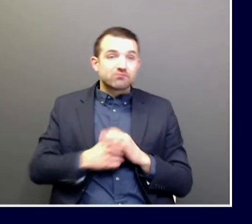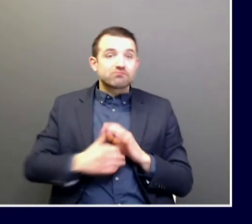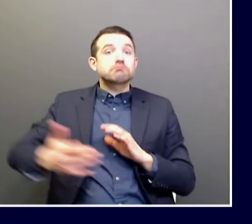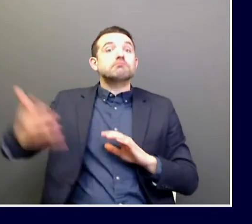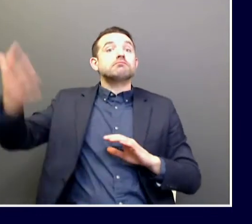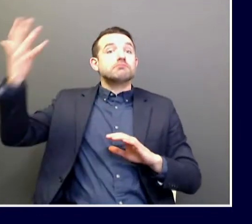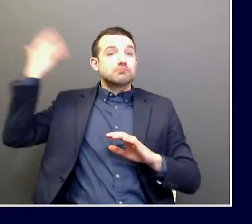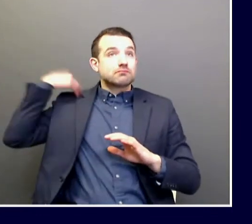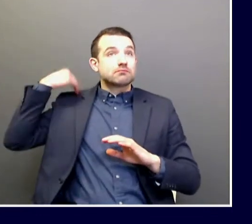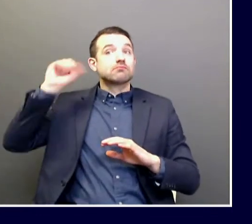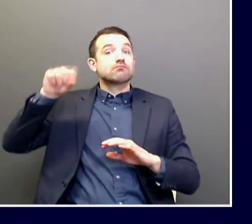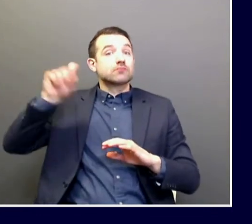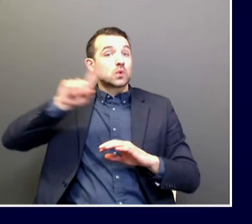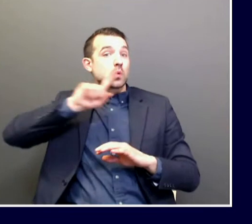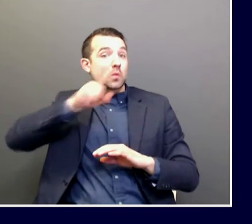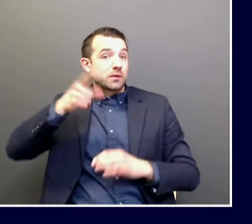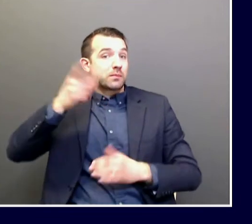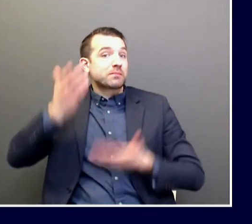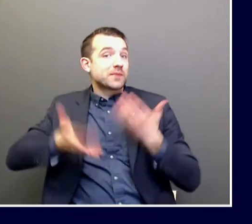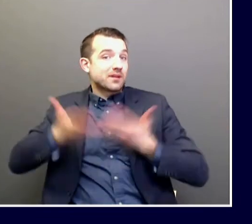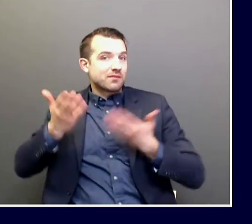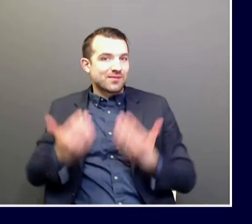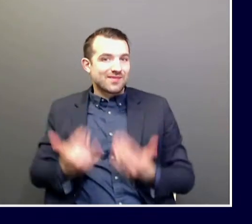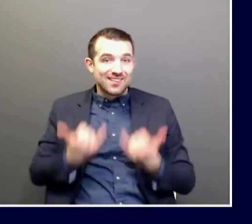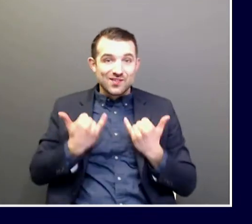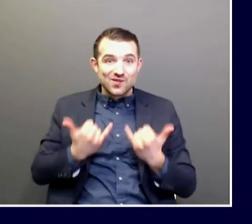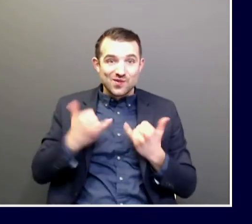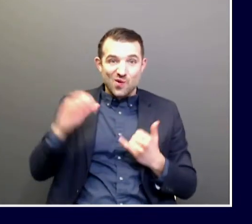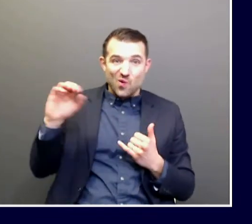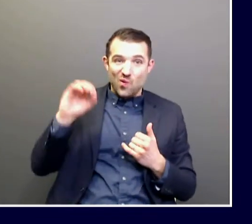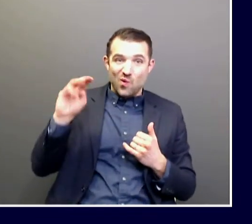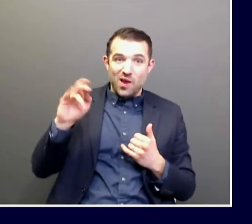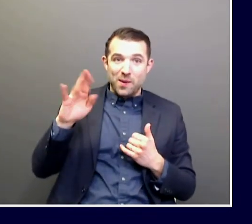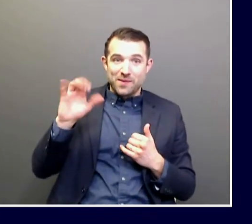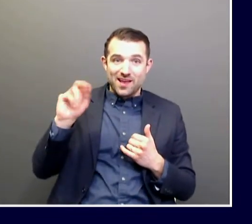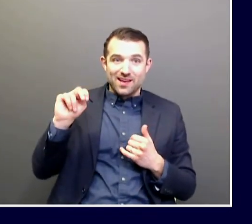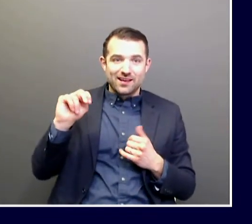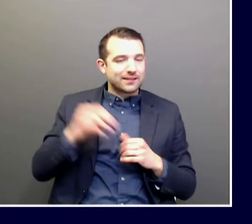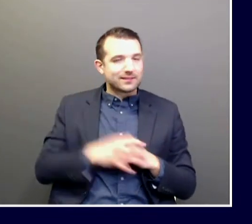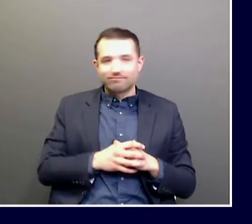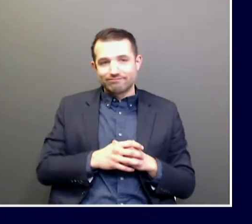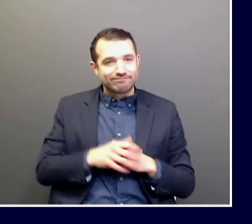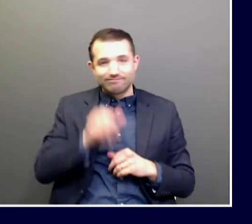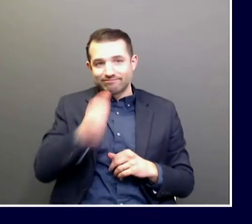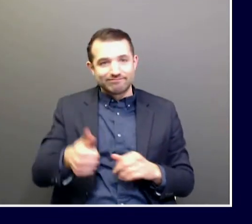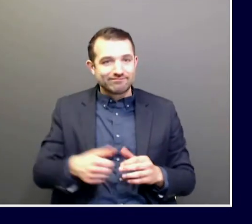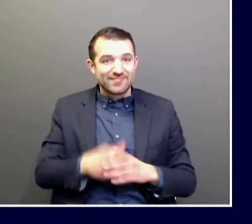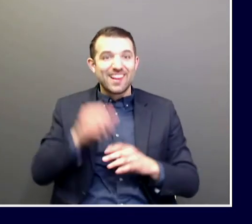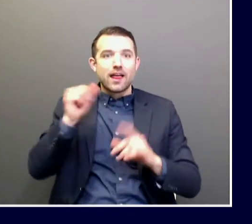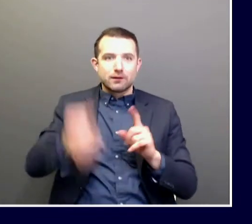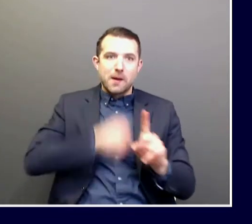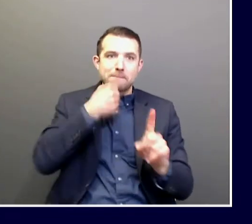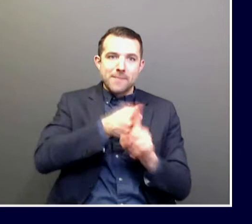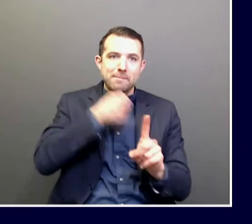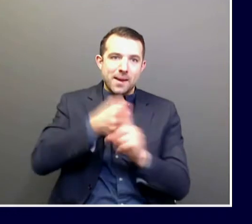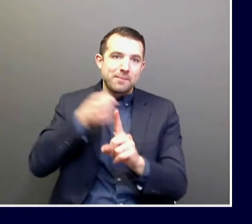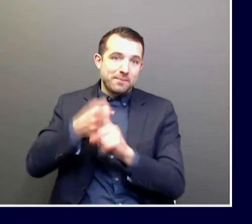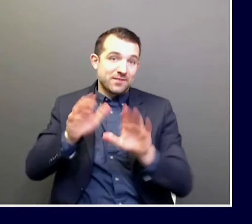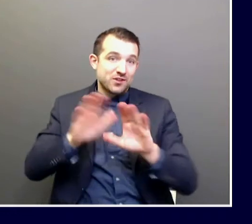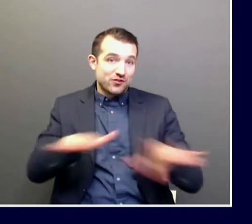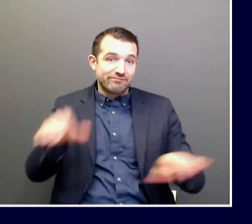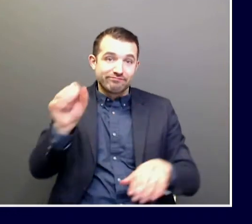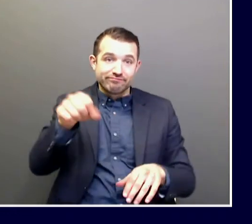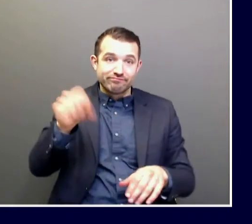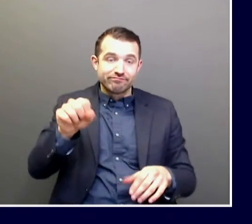that's changed. And the data that you noted, Chris, are proof positive of that. Kids have been affected by the Omicron variant, infected by